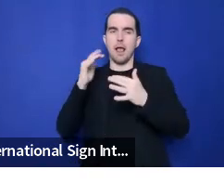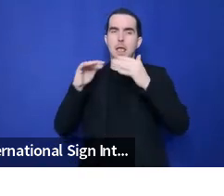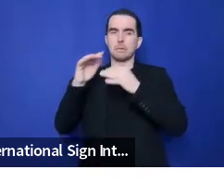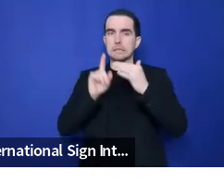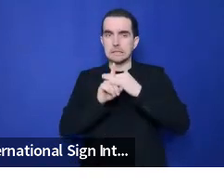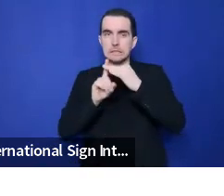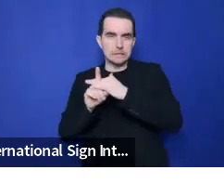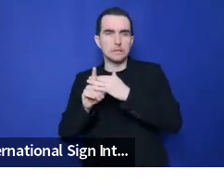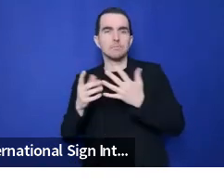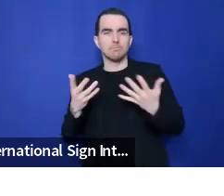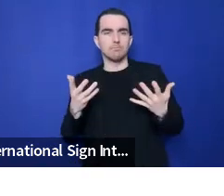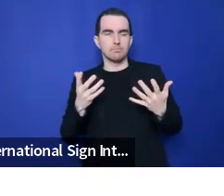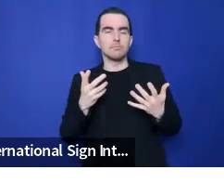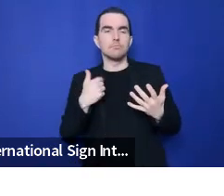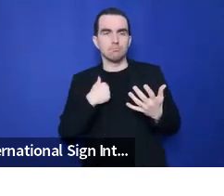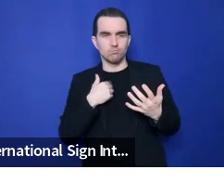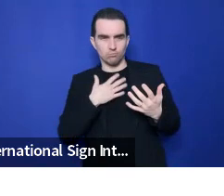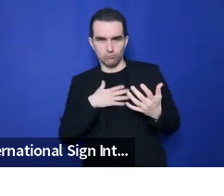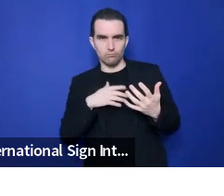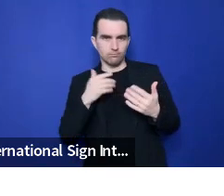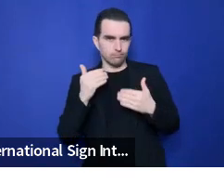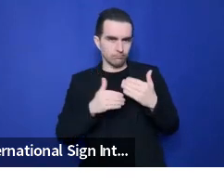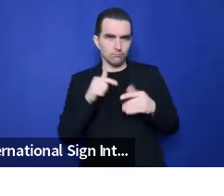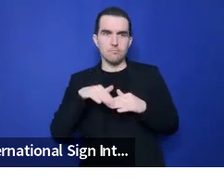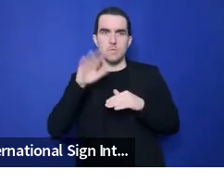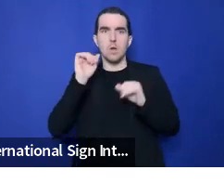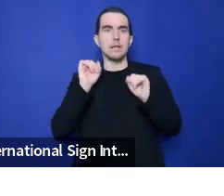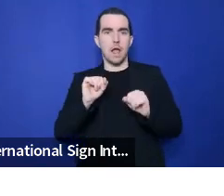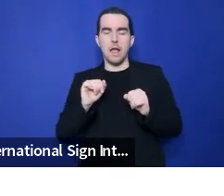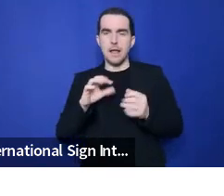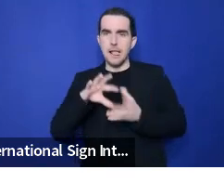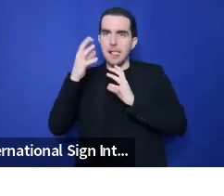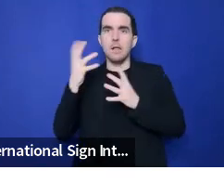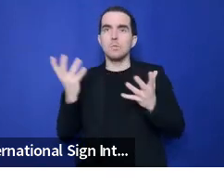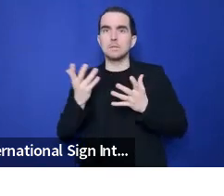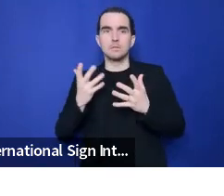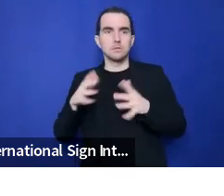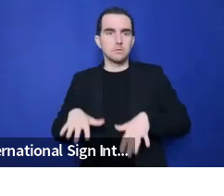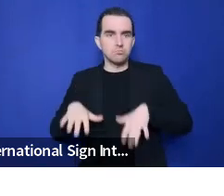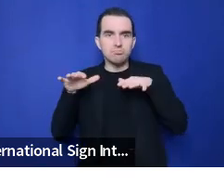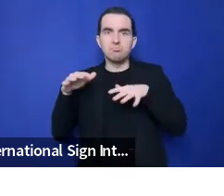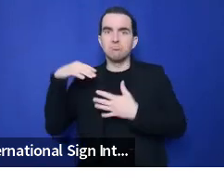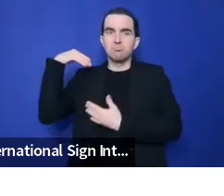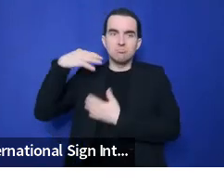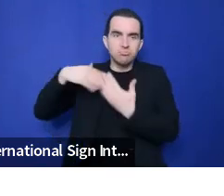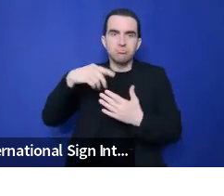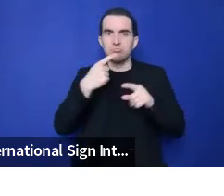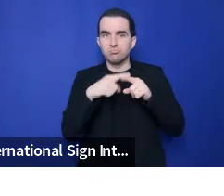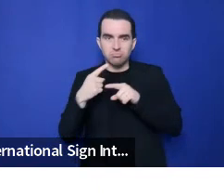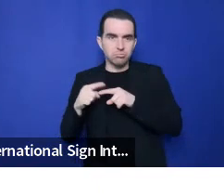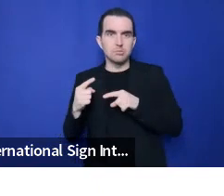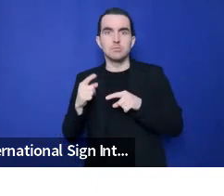106,000 in 2020, and 22.5% of the population lives below the national poverty line. It is ranked